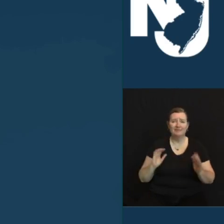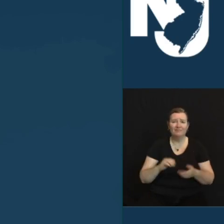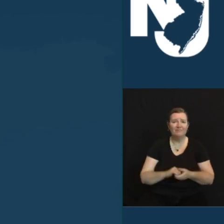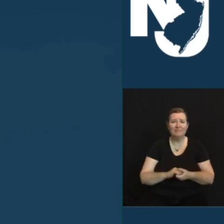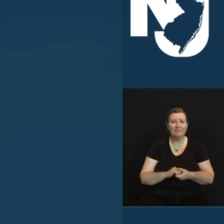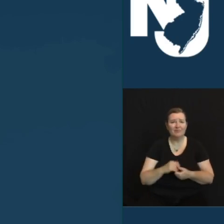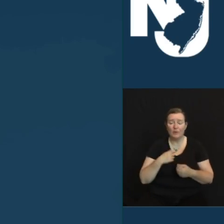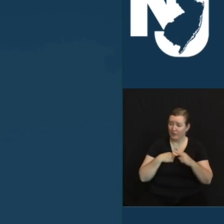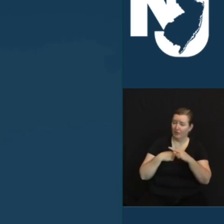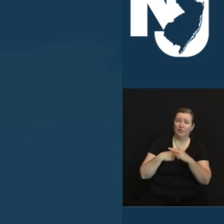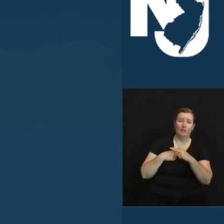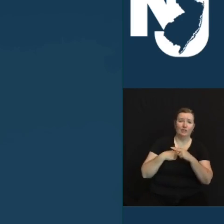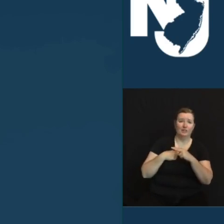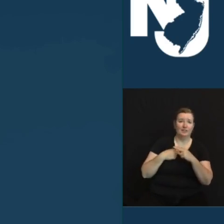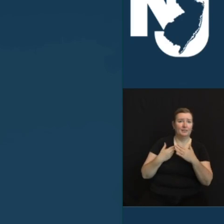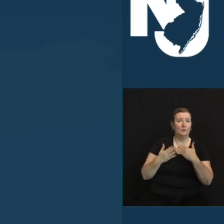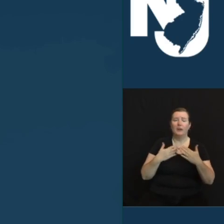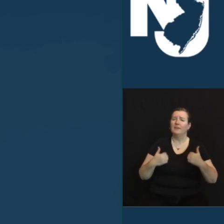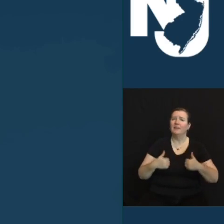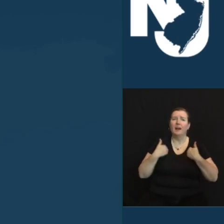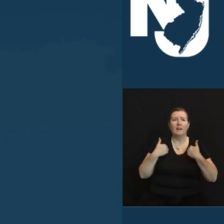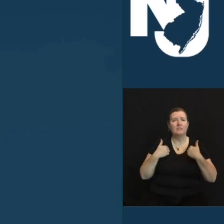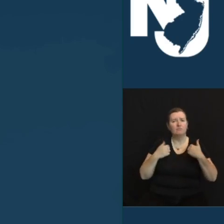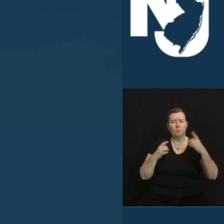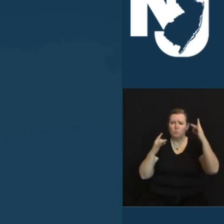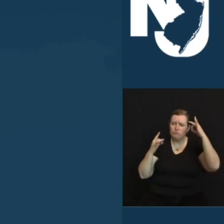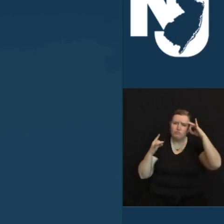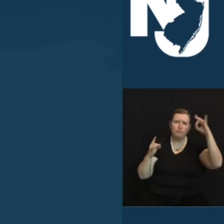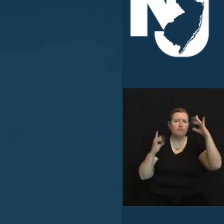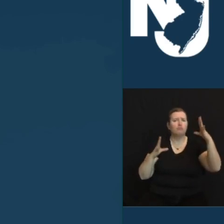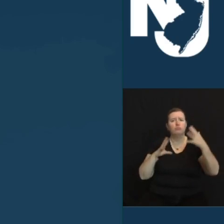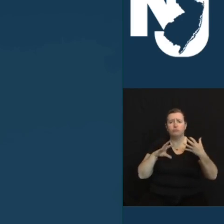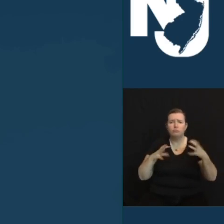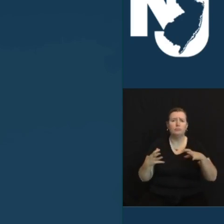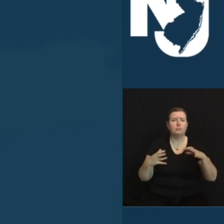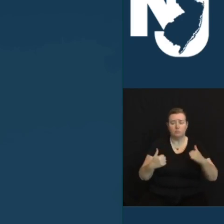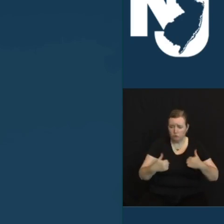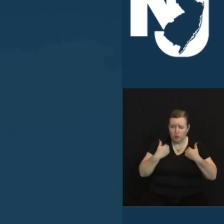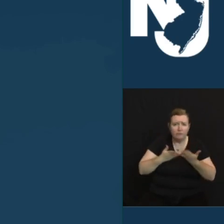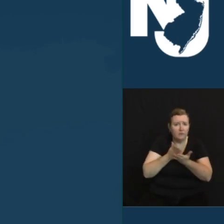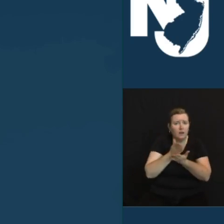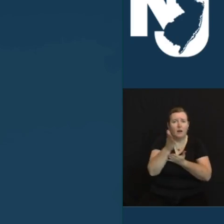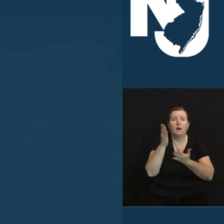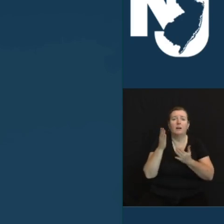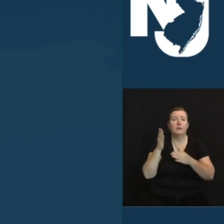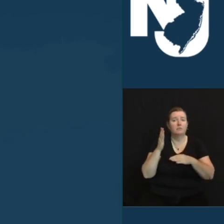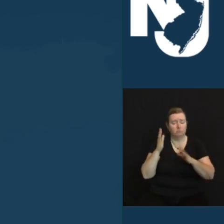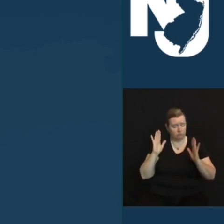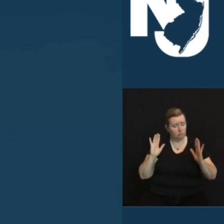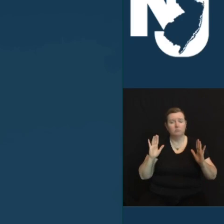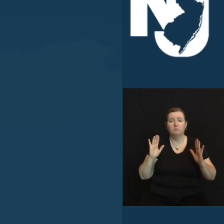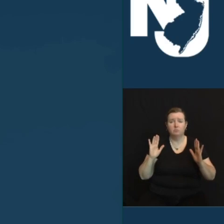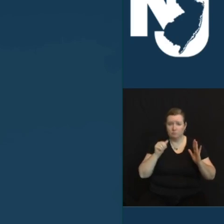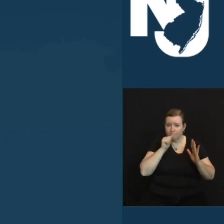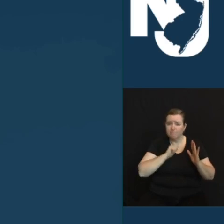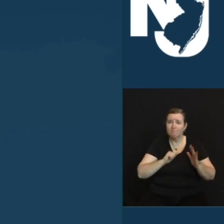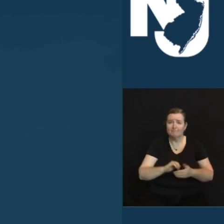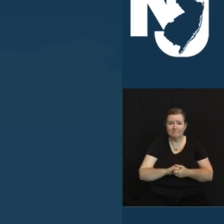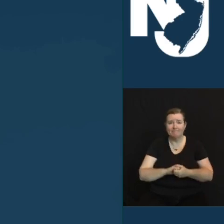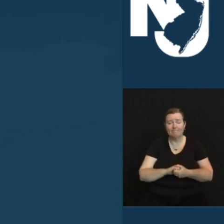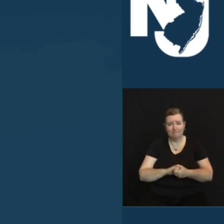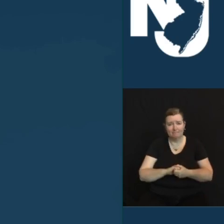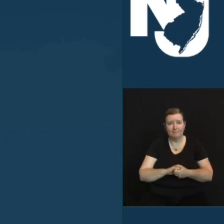of immense tragedy, we must keep moving forward. And for him we will, as a state, and as one New Jersey family. May God